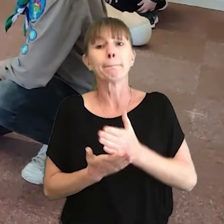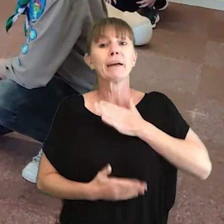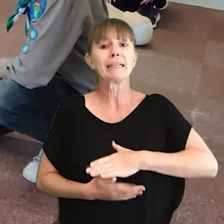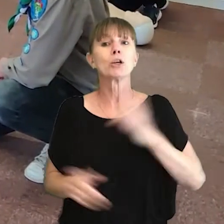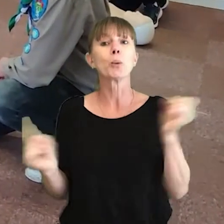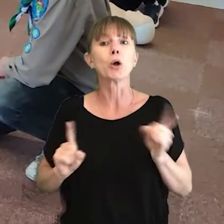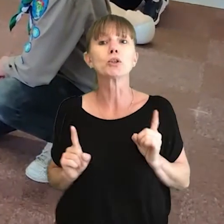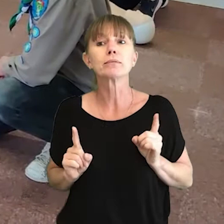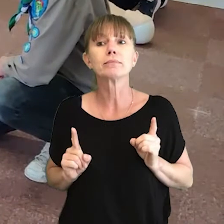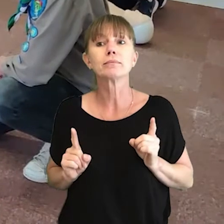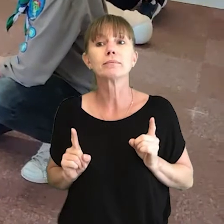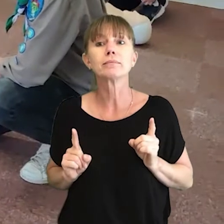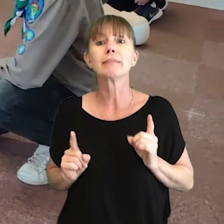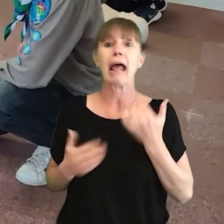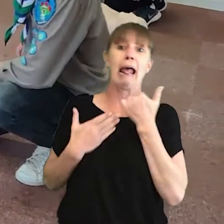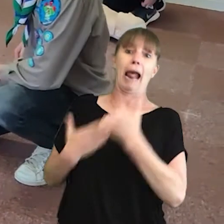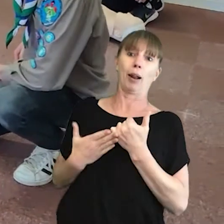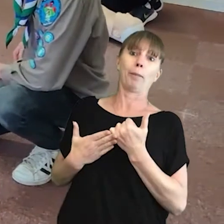need? Help.